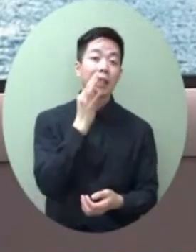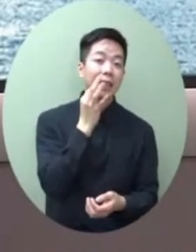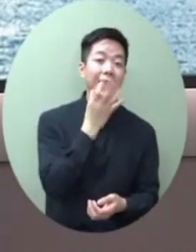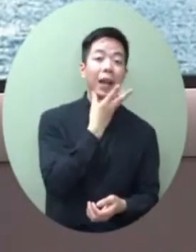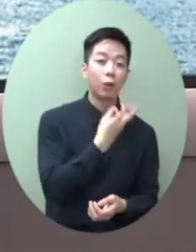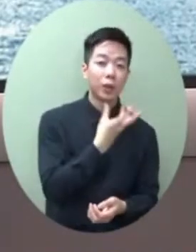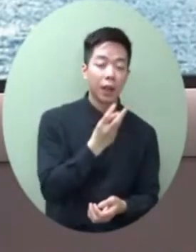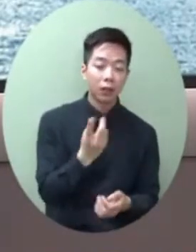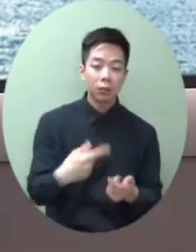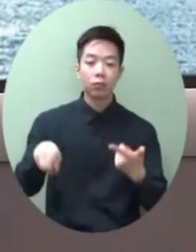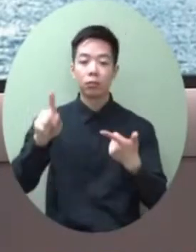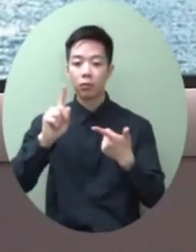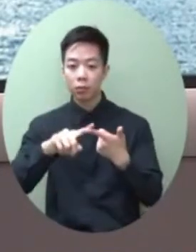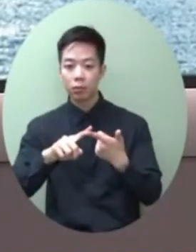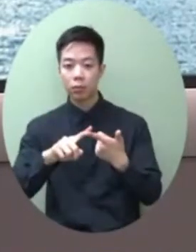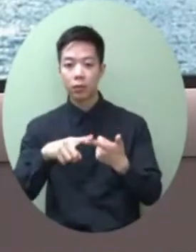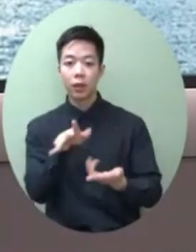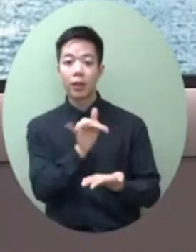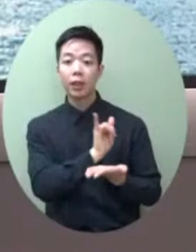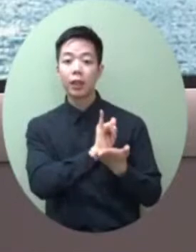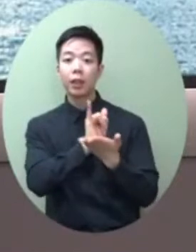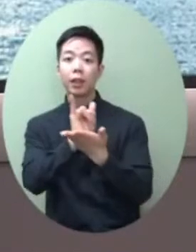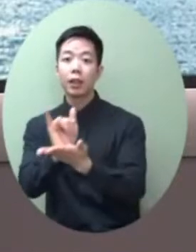age factor,